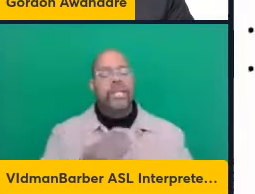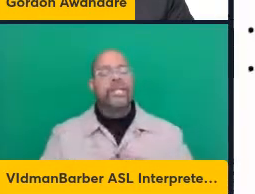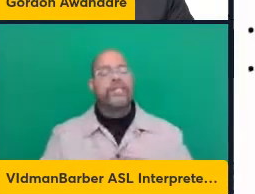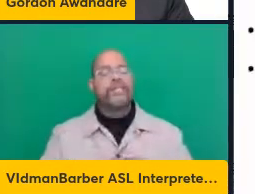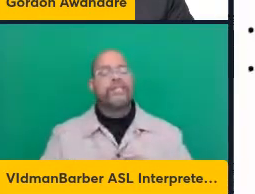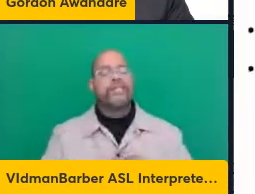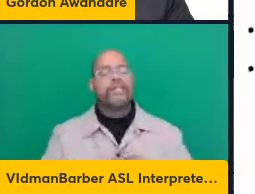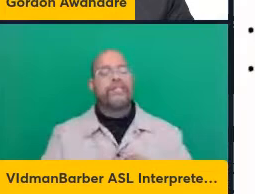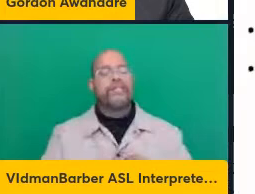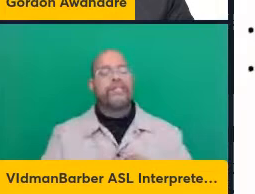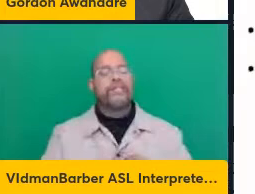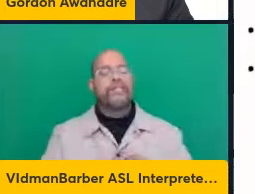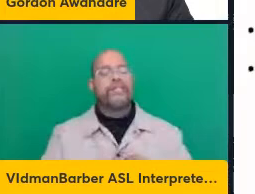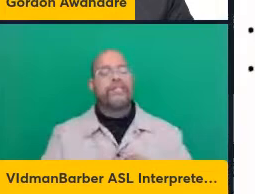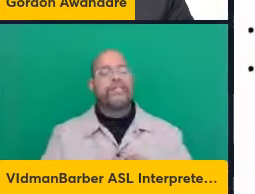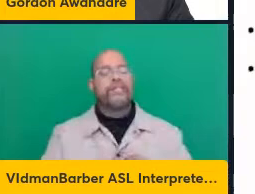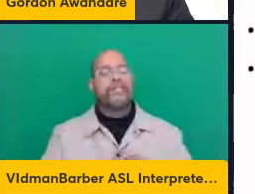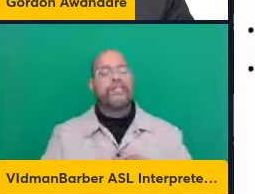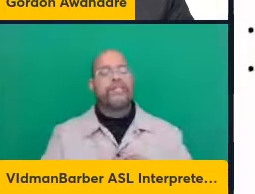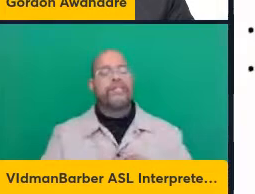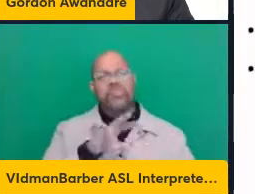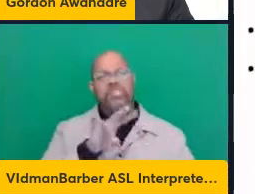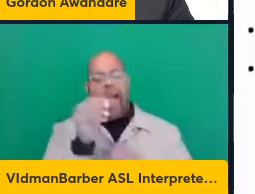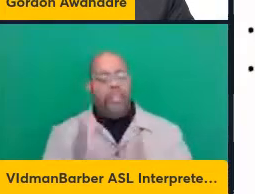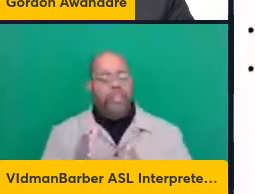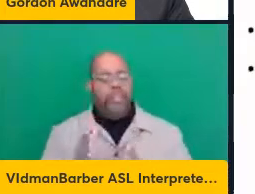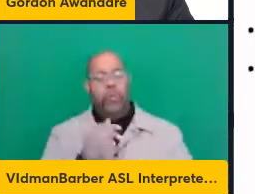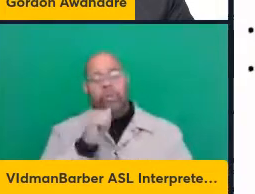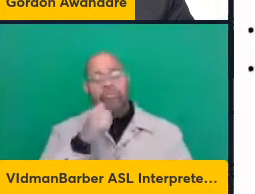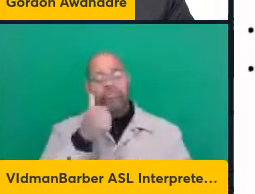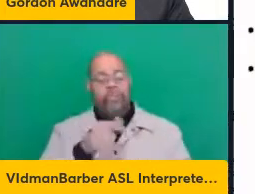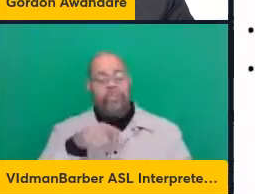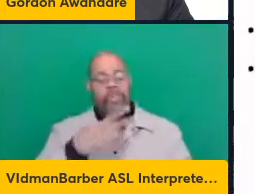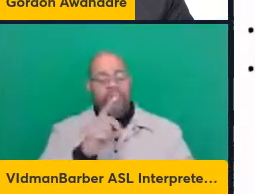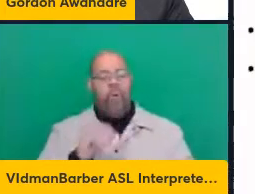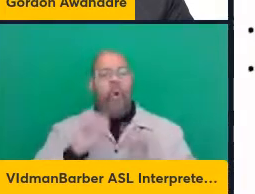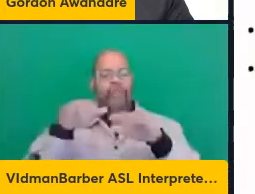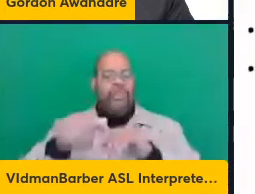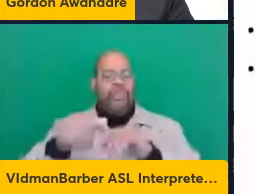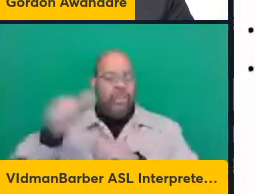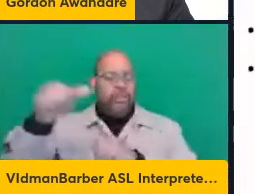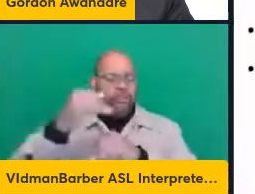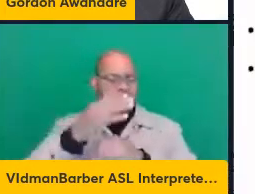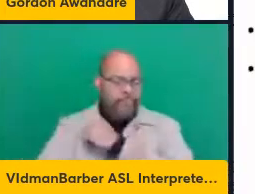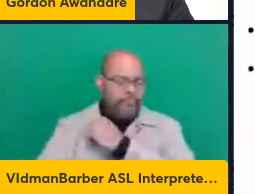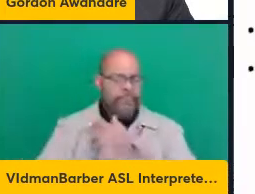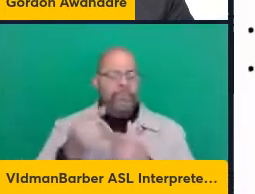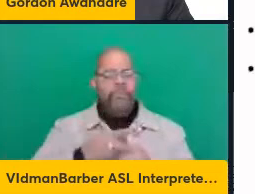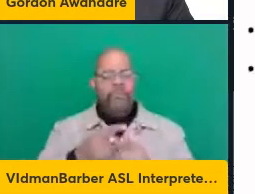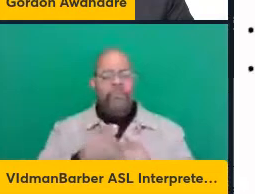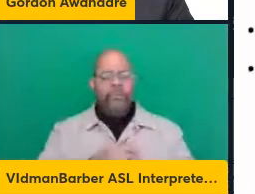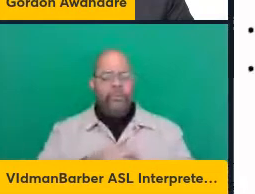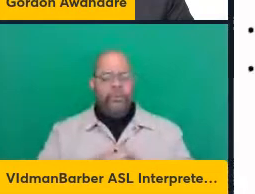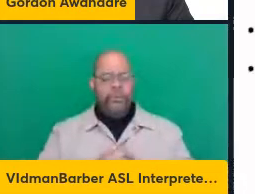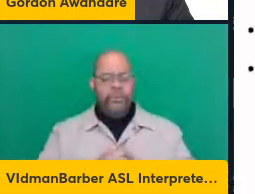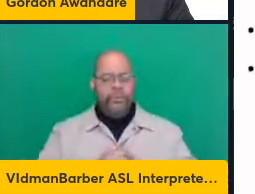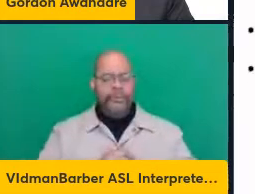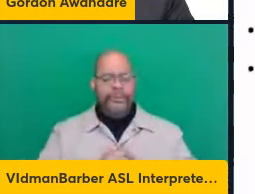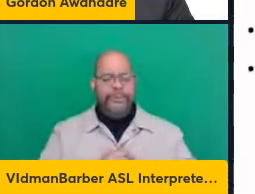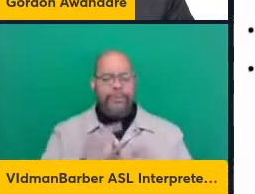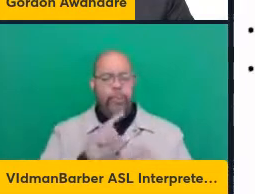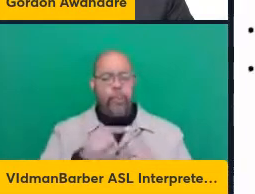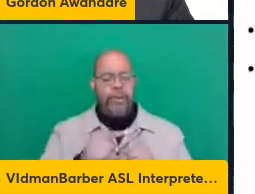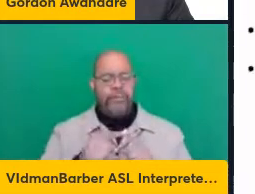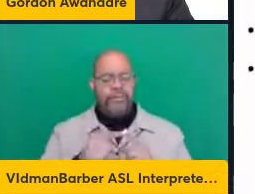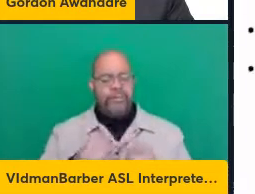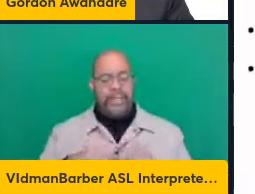about 7 young Africans who did their PhDs overseas and then, were living